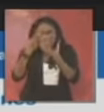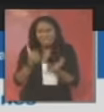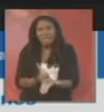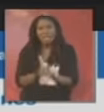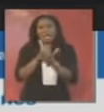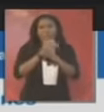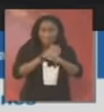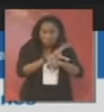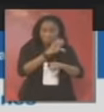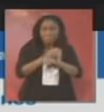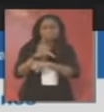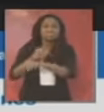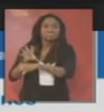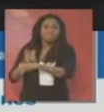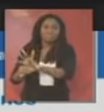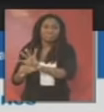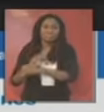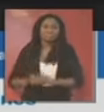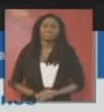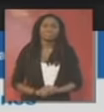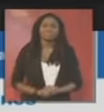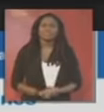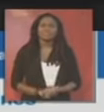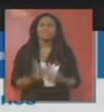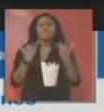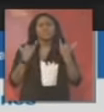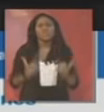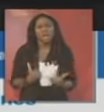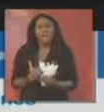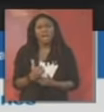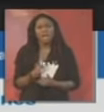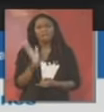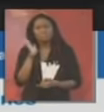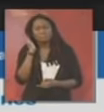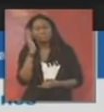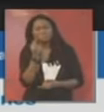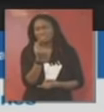I will then talk a bit about a